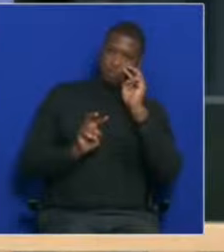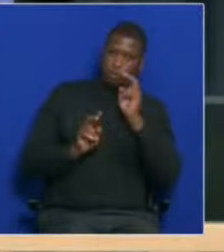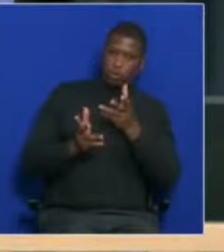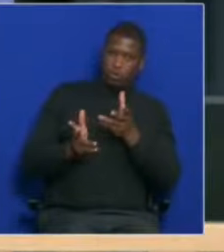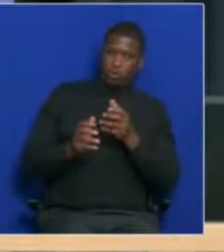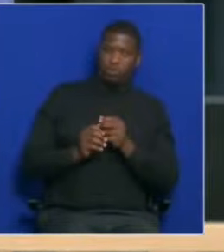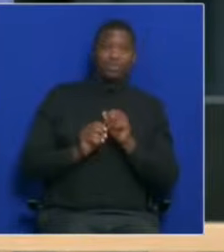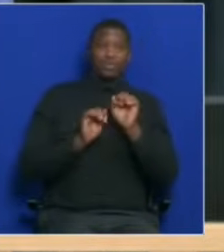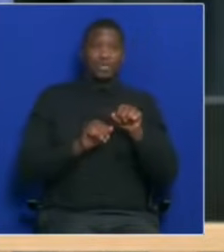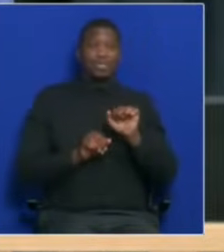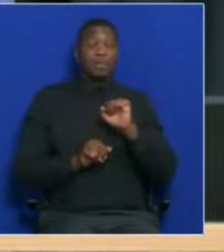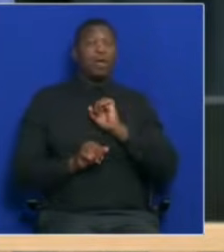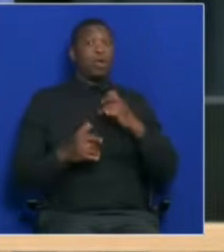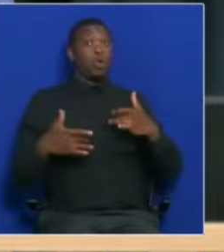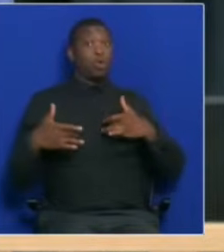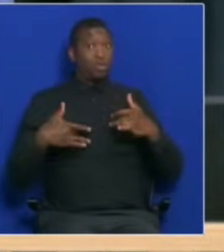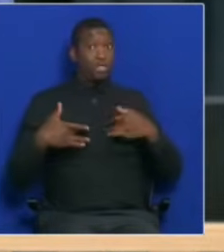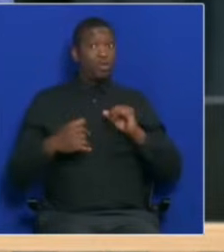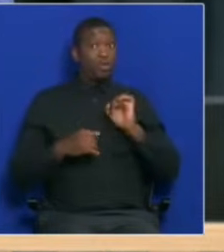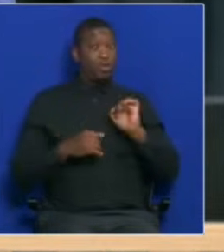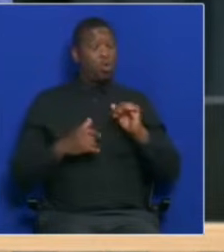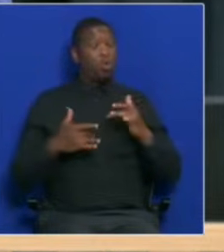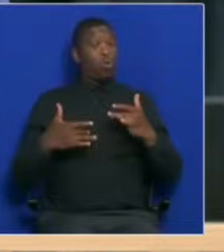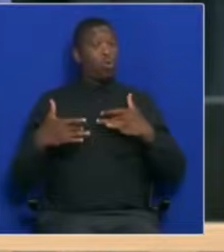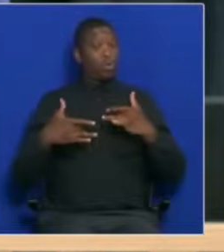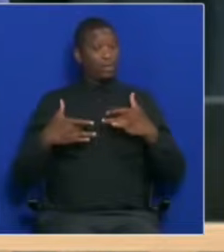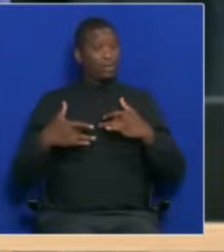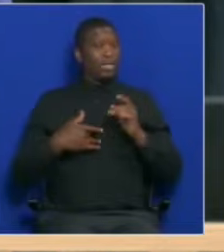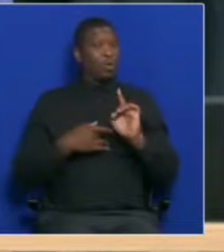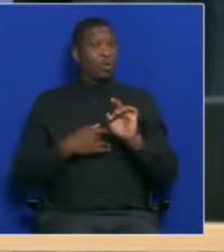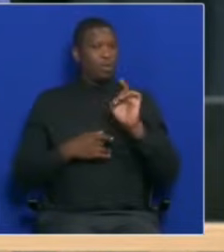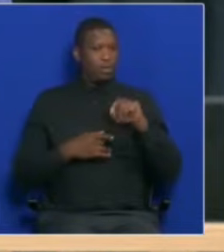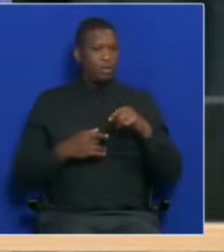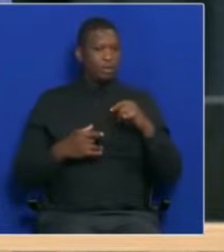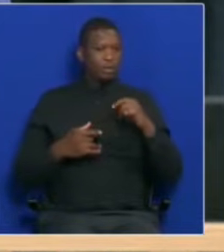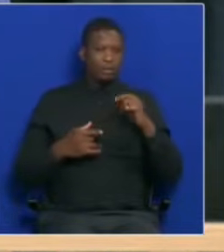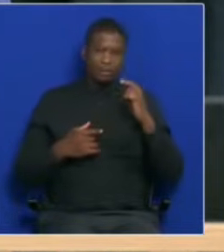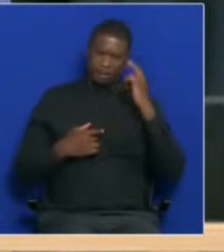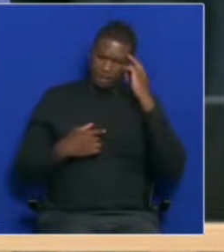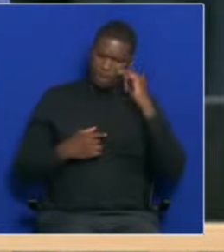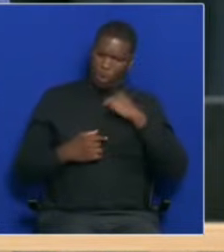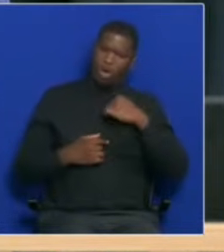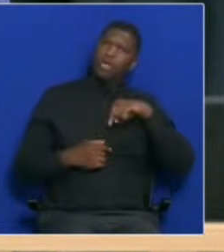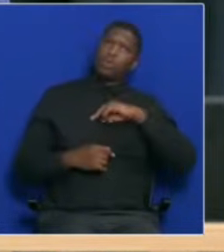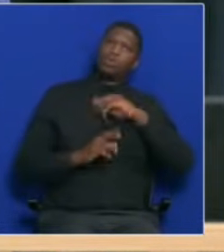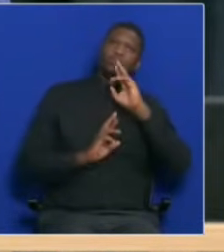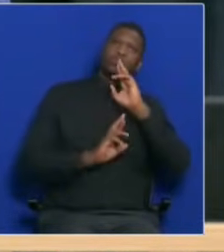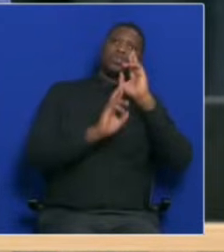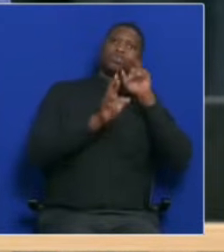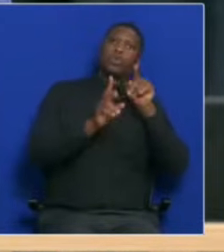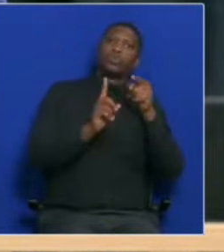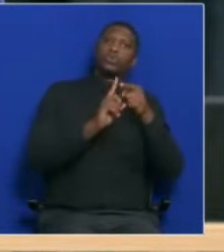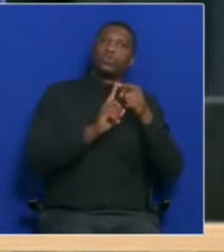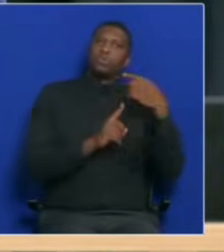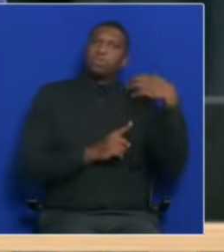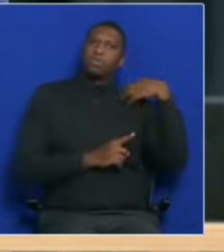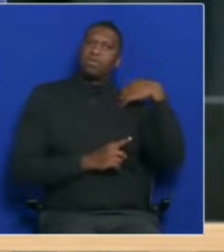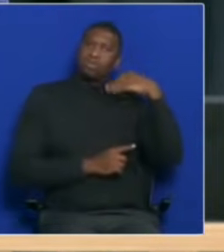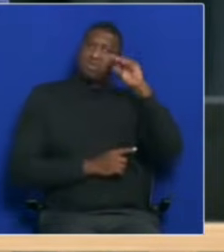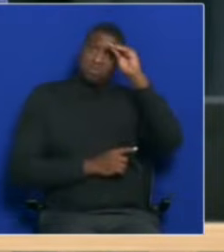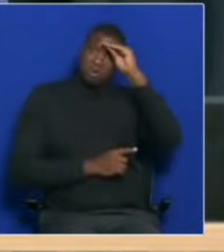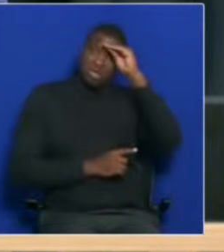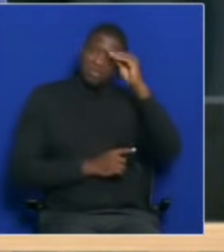is misplaced. Your worry should have been, why are we reporting to the Minister of Police on